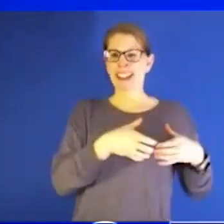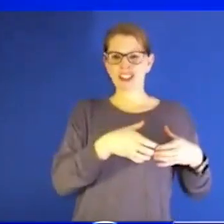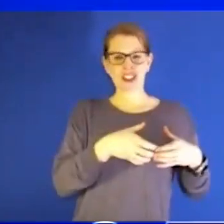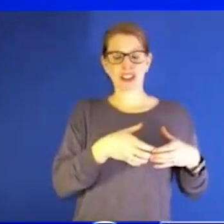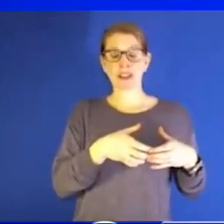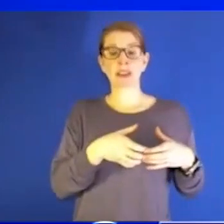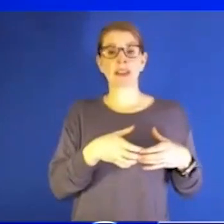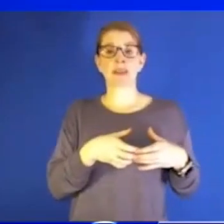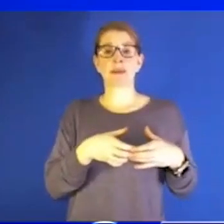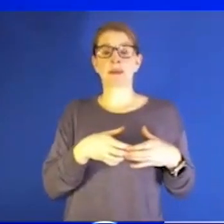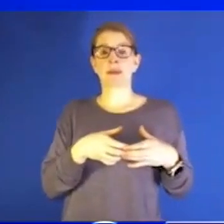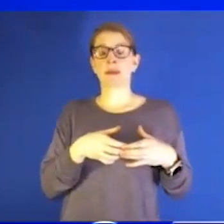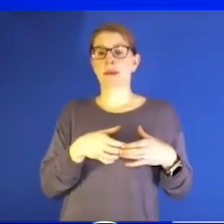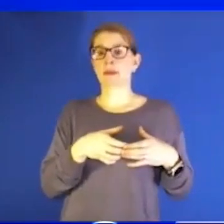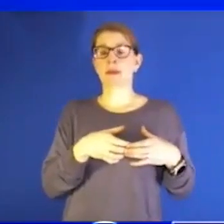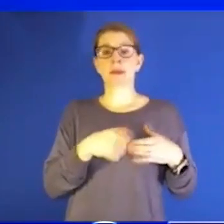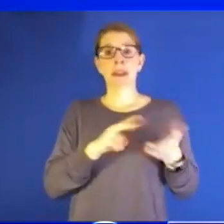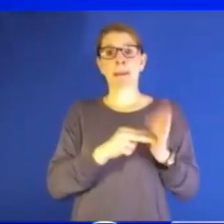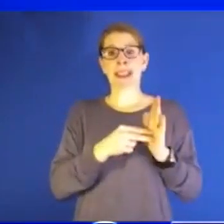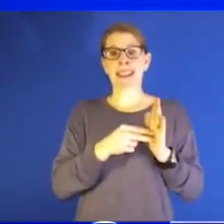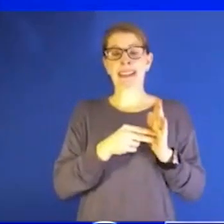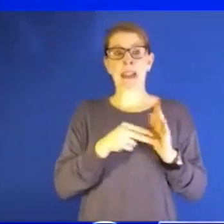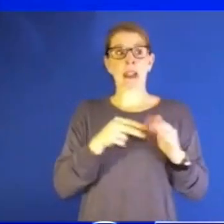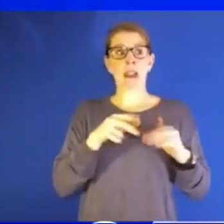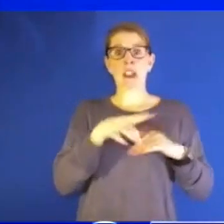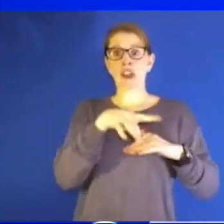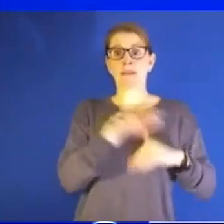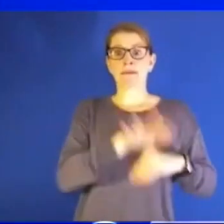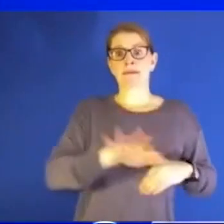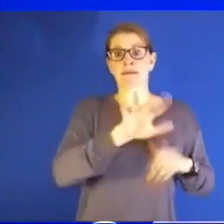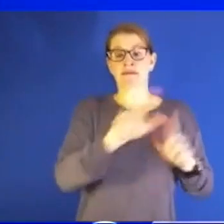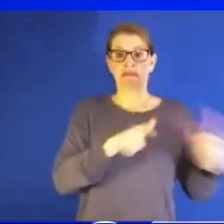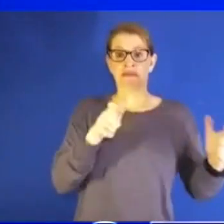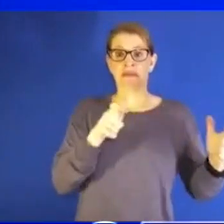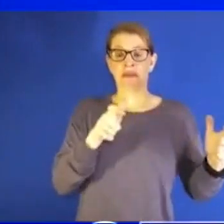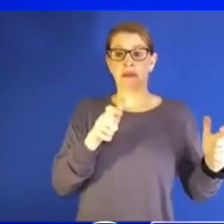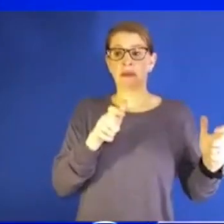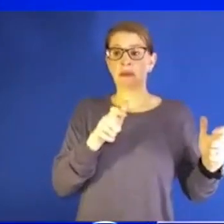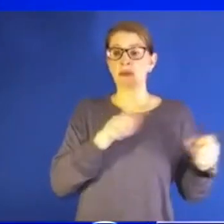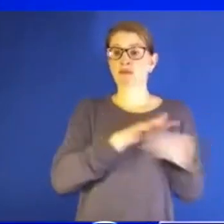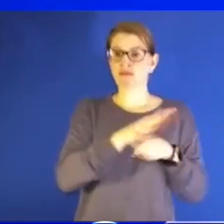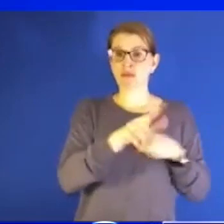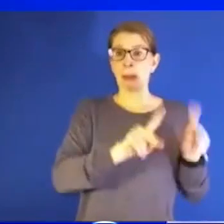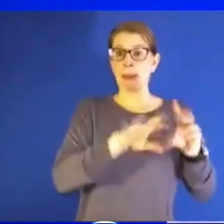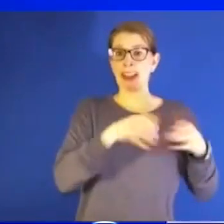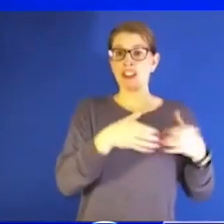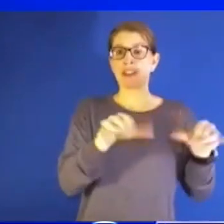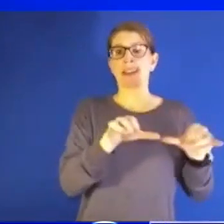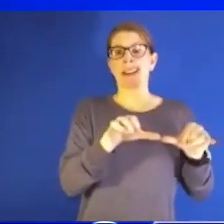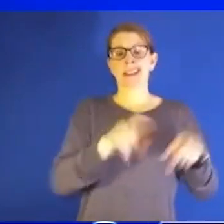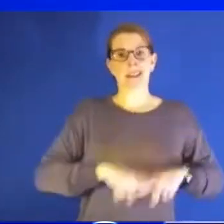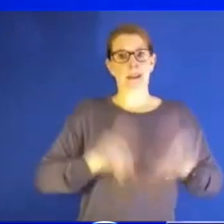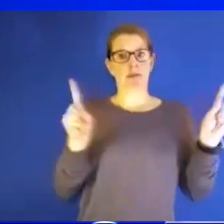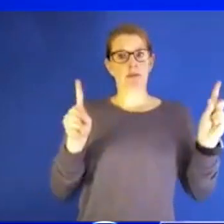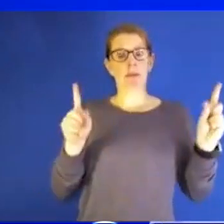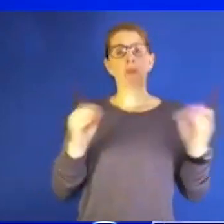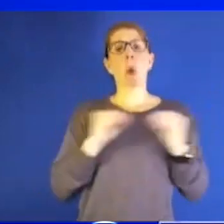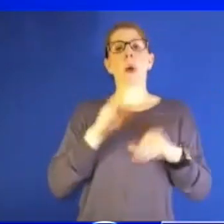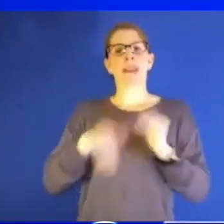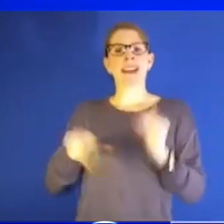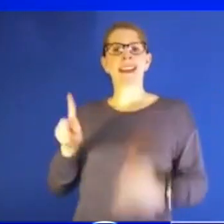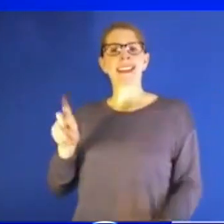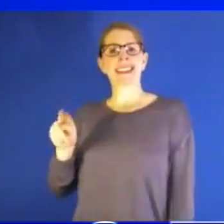bigger geographically. The total population size is larger. We have different communities that are vaccinated